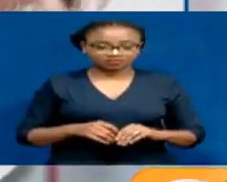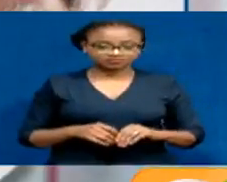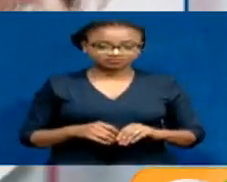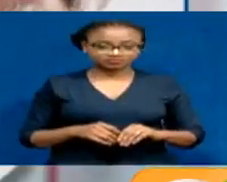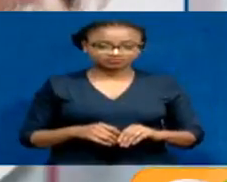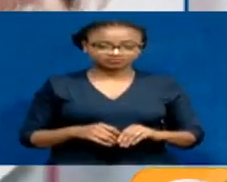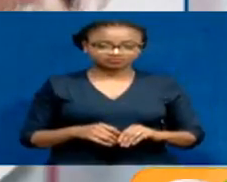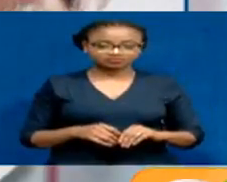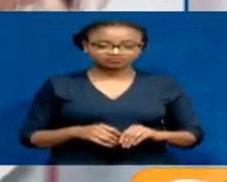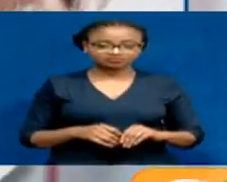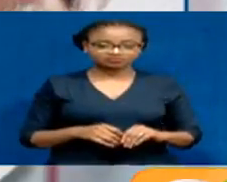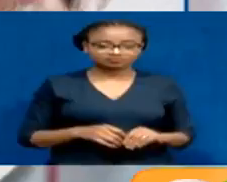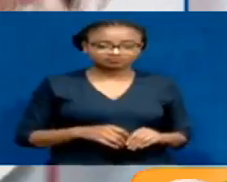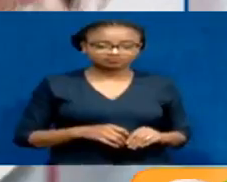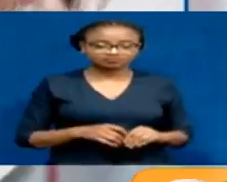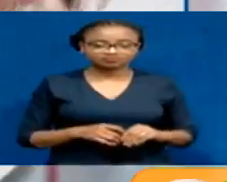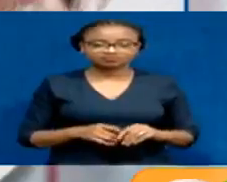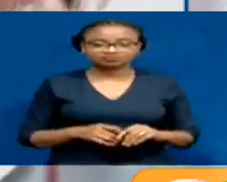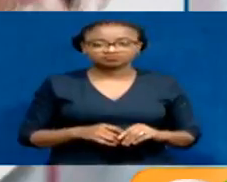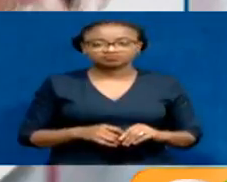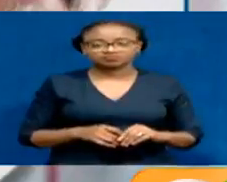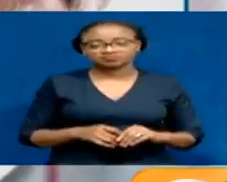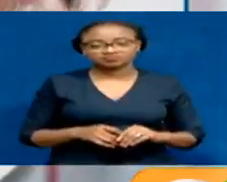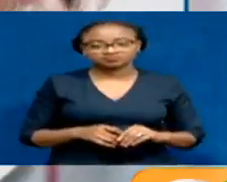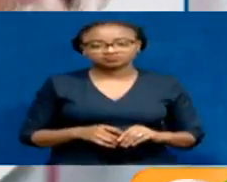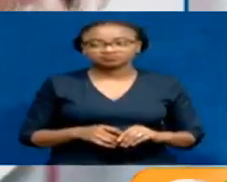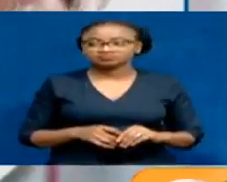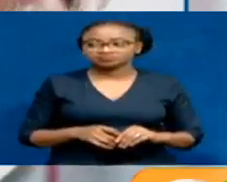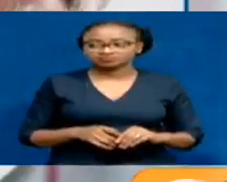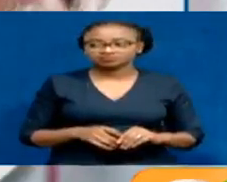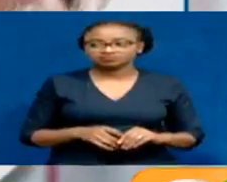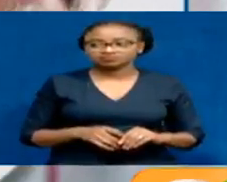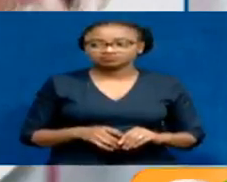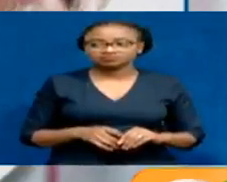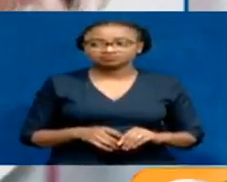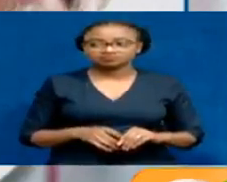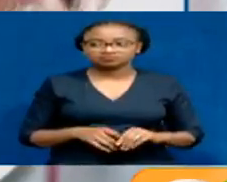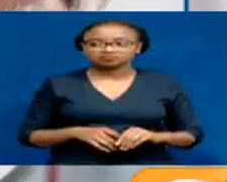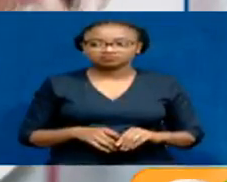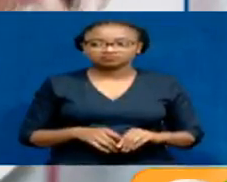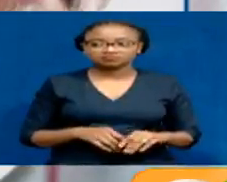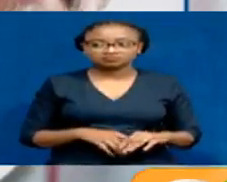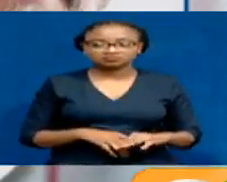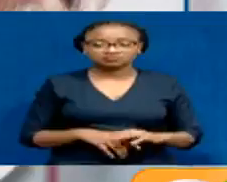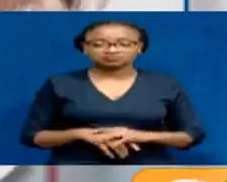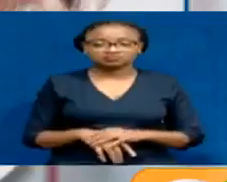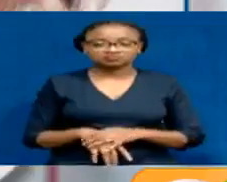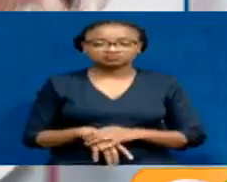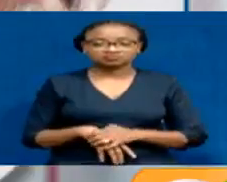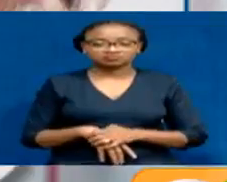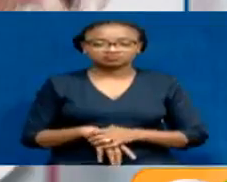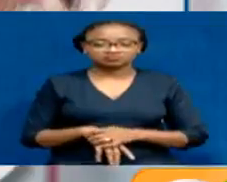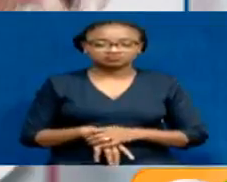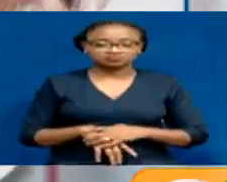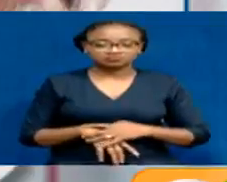delays in providing second doses to their populations. There is an excellent response to a second dose, even after a 10-month